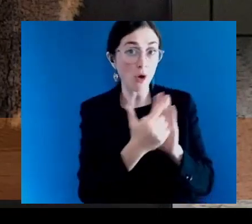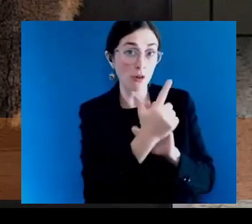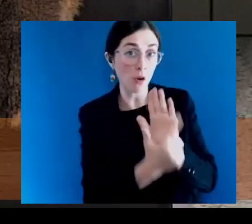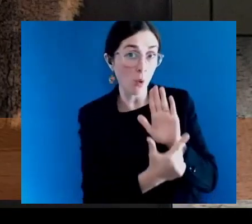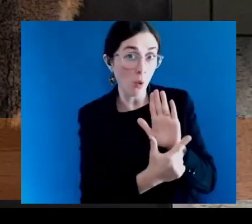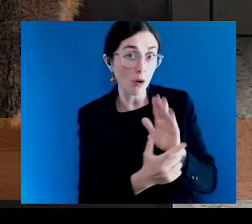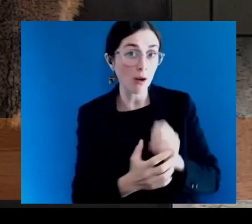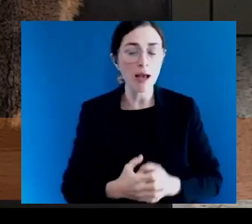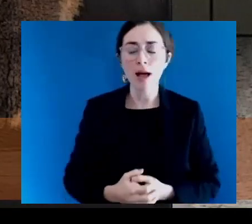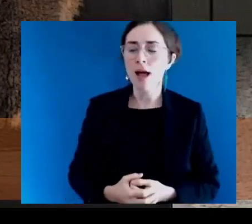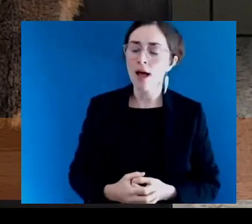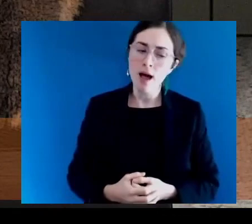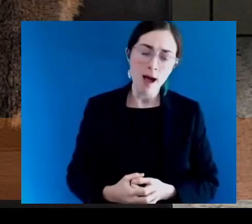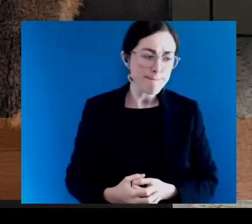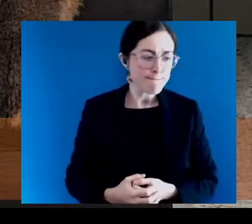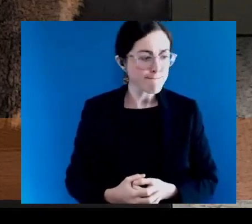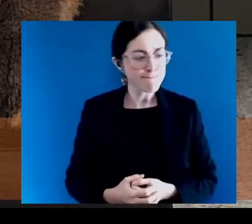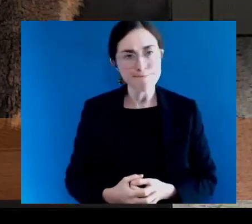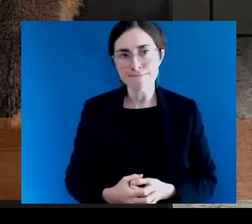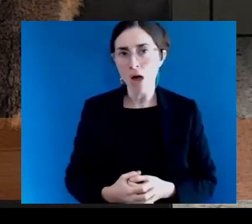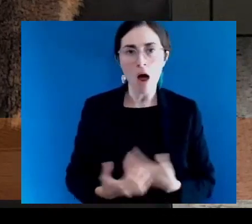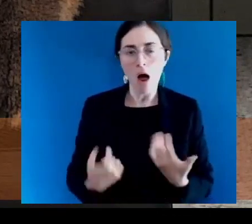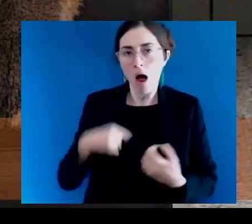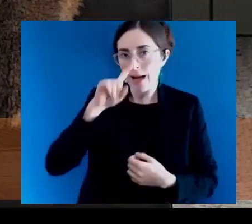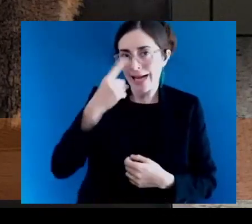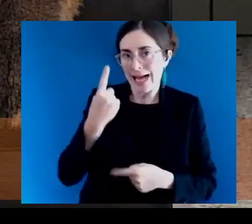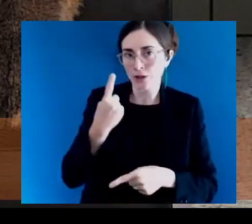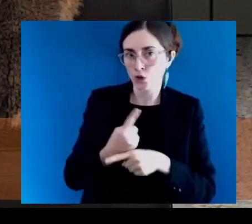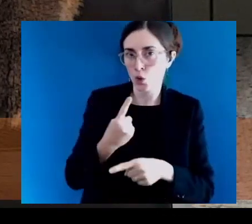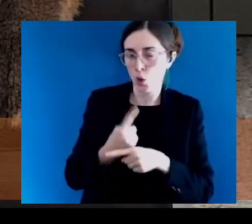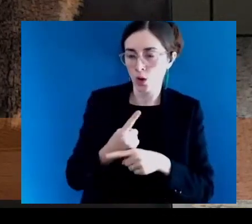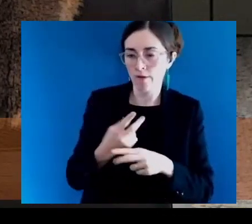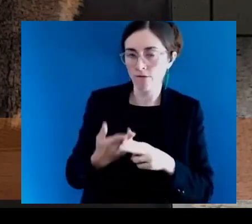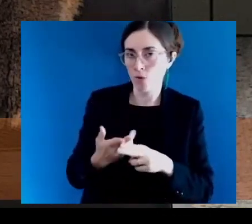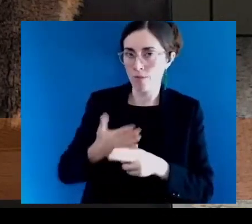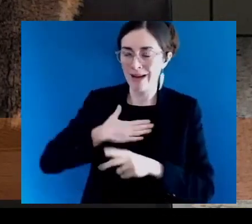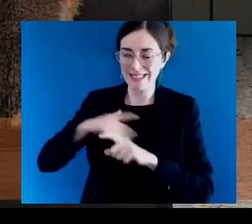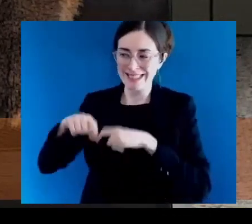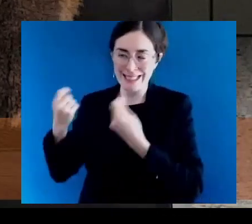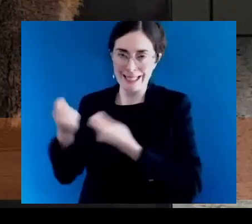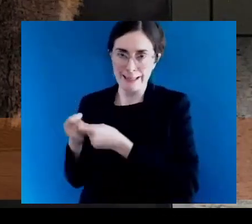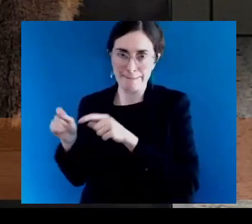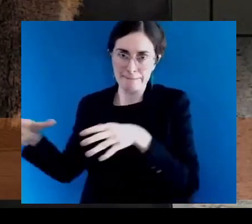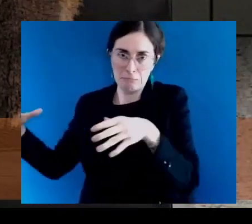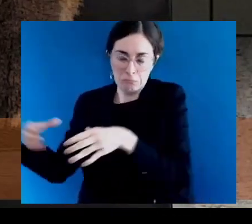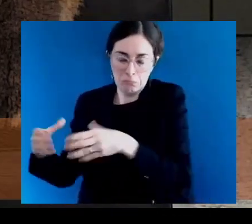certainly, not being able to speak on behalf of my cabinet, but certainly